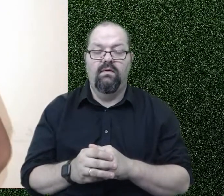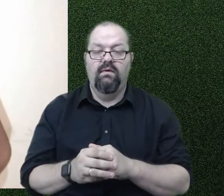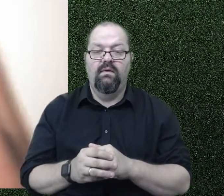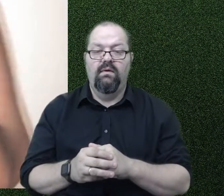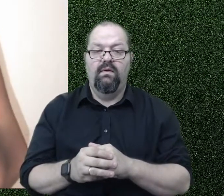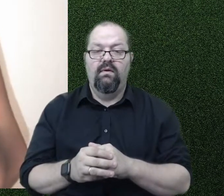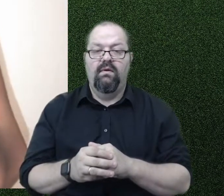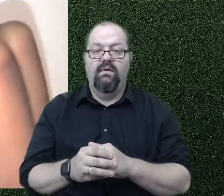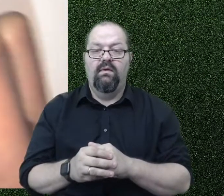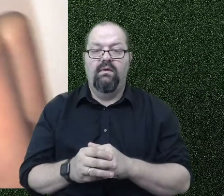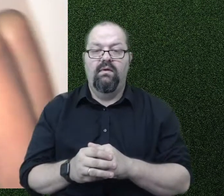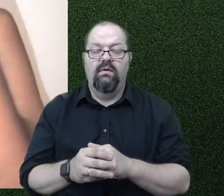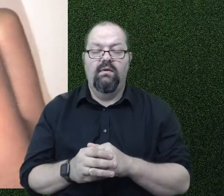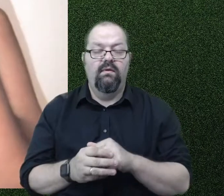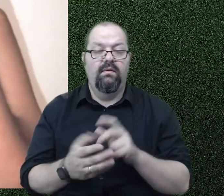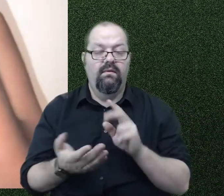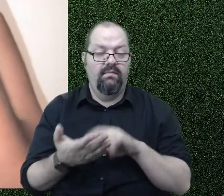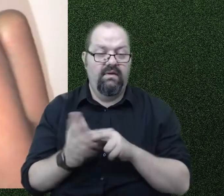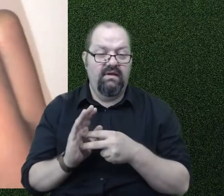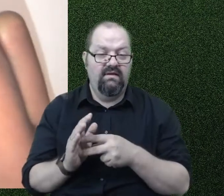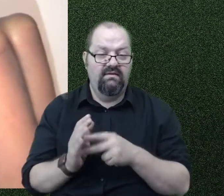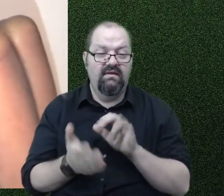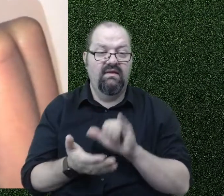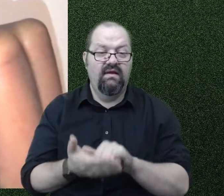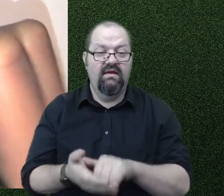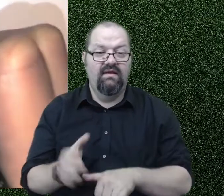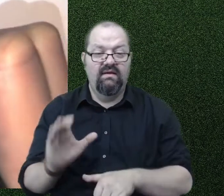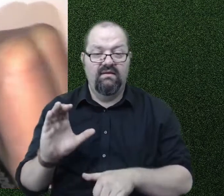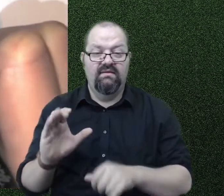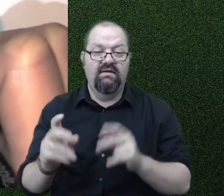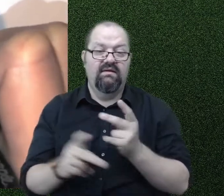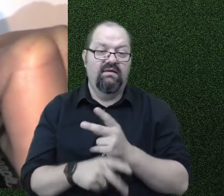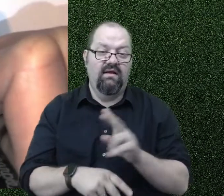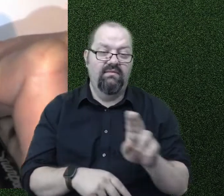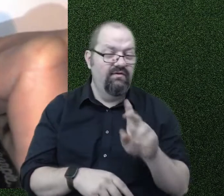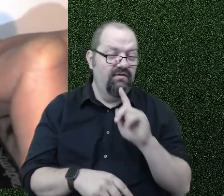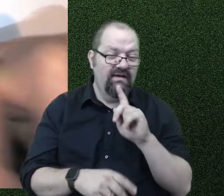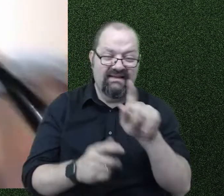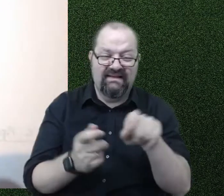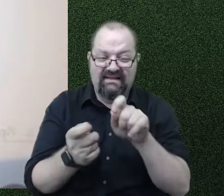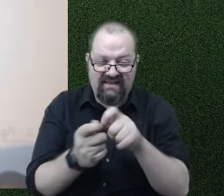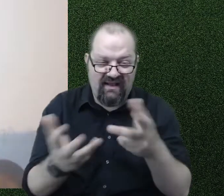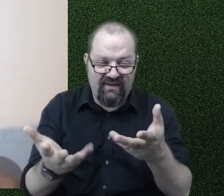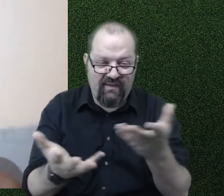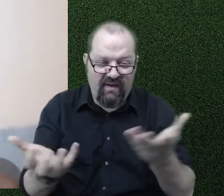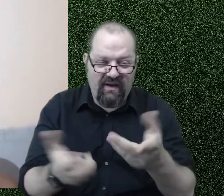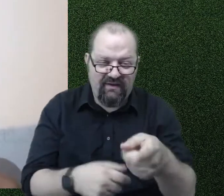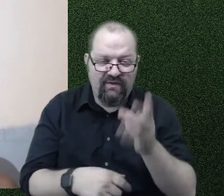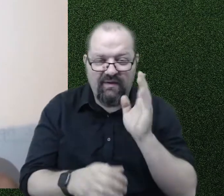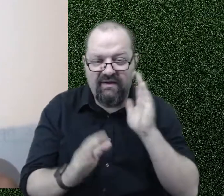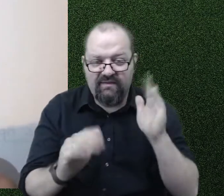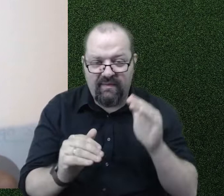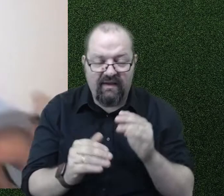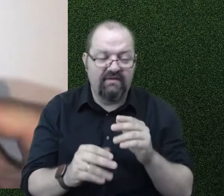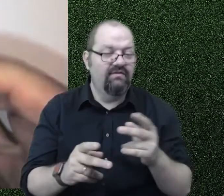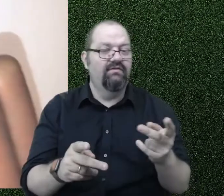C times U is probably exactly what you expect. You just multiply that scalar through. It's like